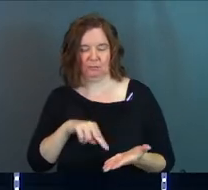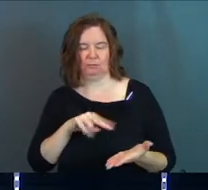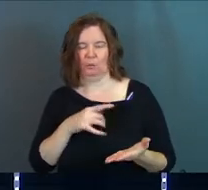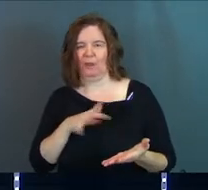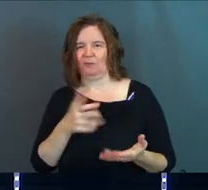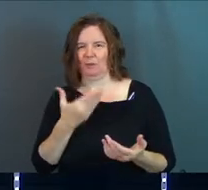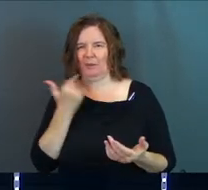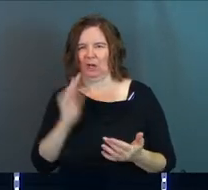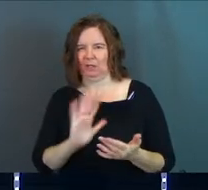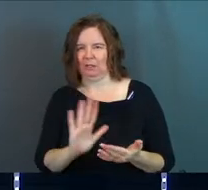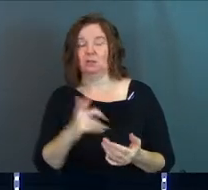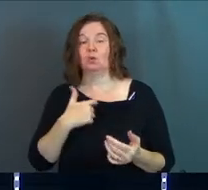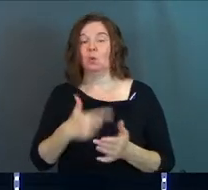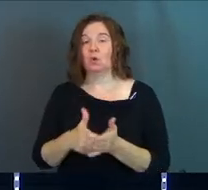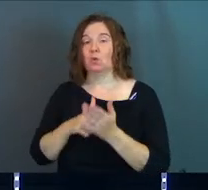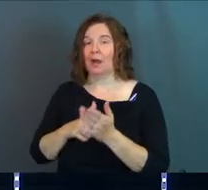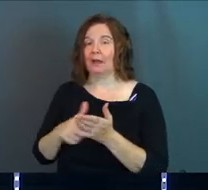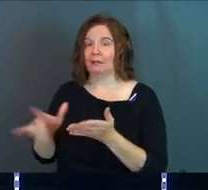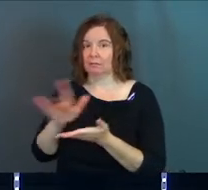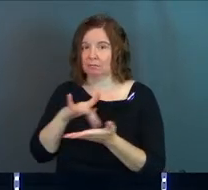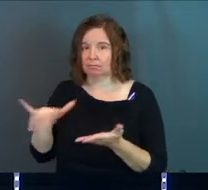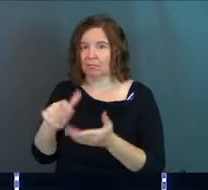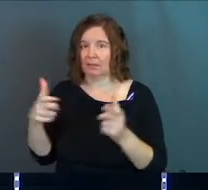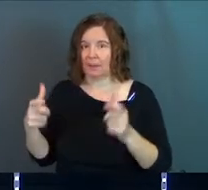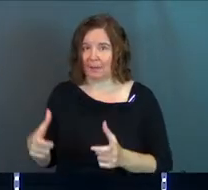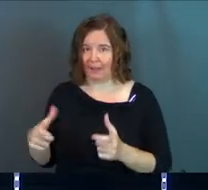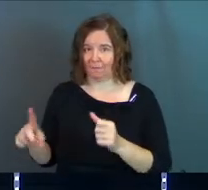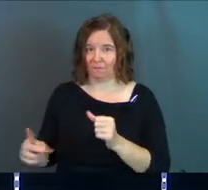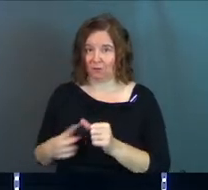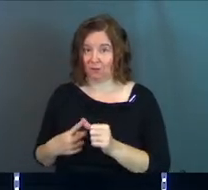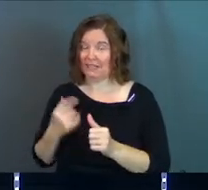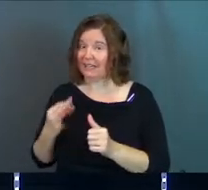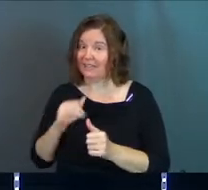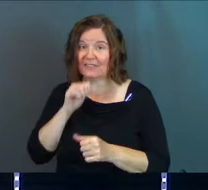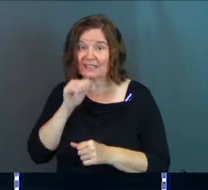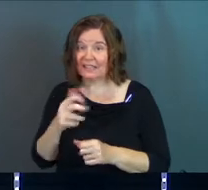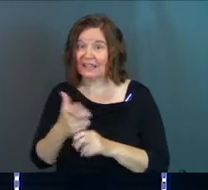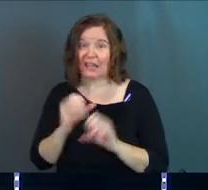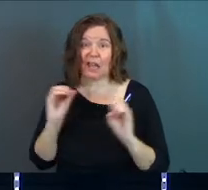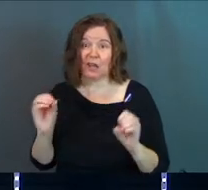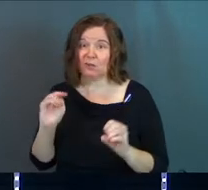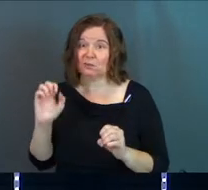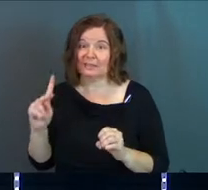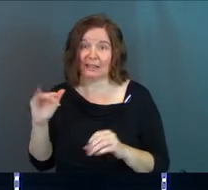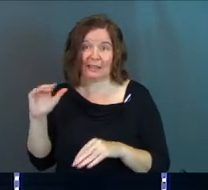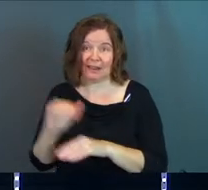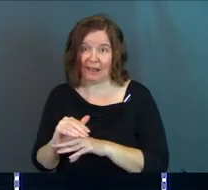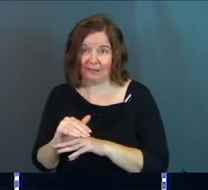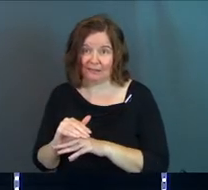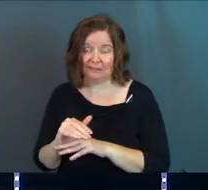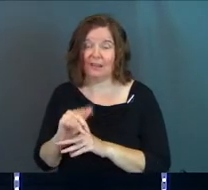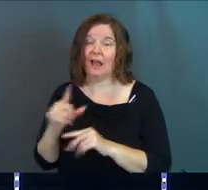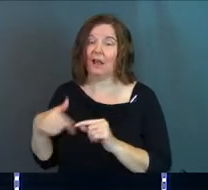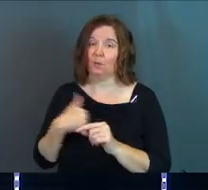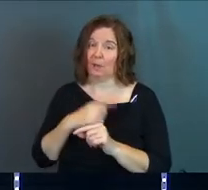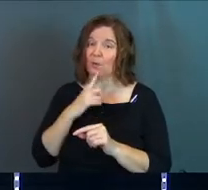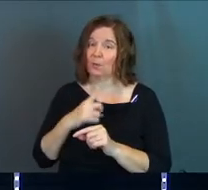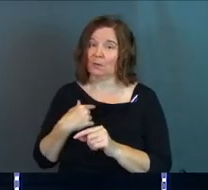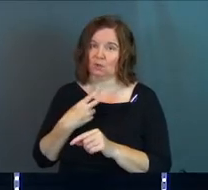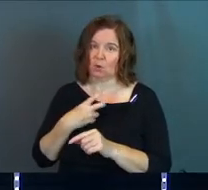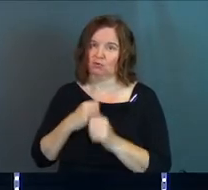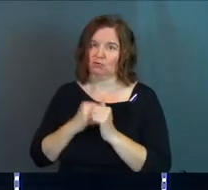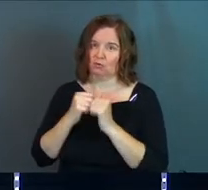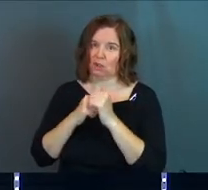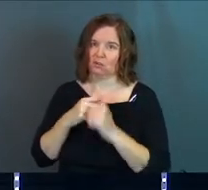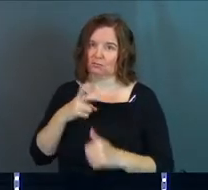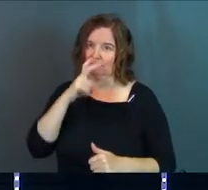do something better. So we required them to clear the plate. And if they didn't, they got no snack that night. And we were so